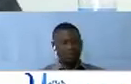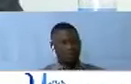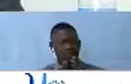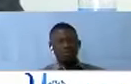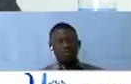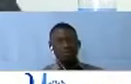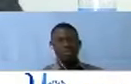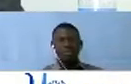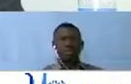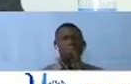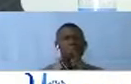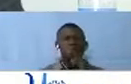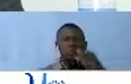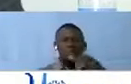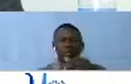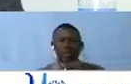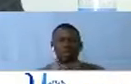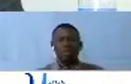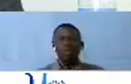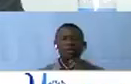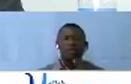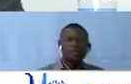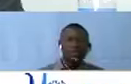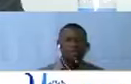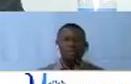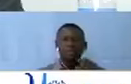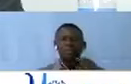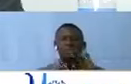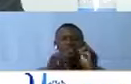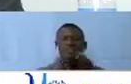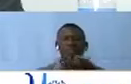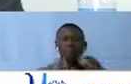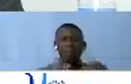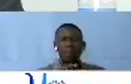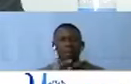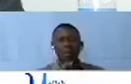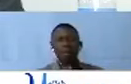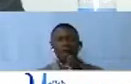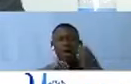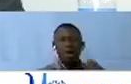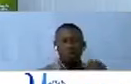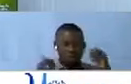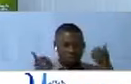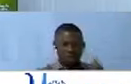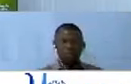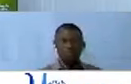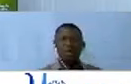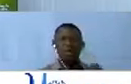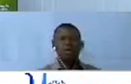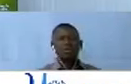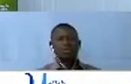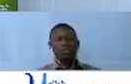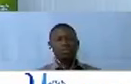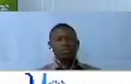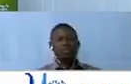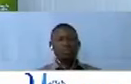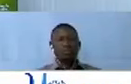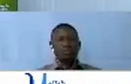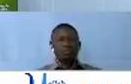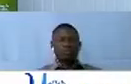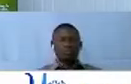panel? I saw for you no, yet do not connect for your panel on you, follow tanning, aketa nyami. That was the